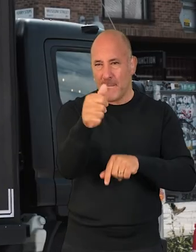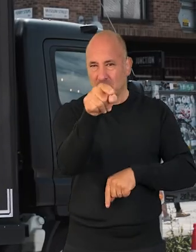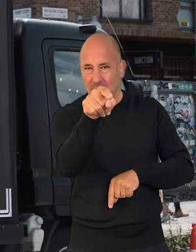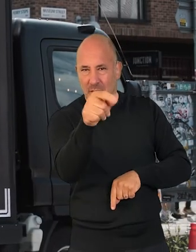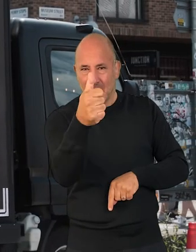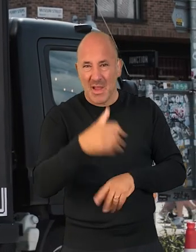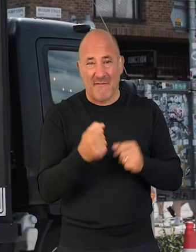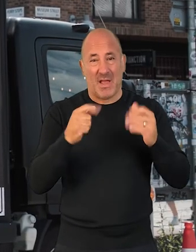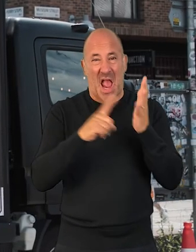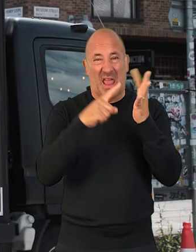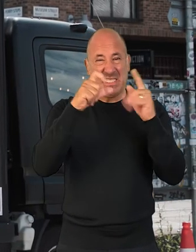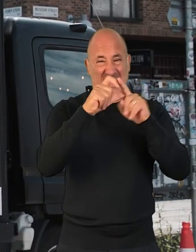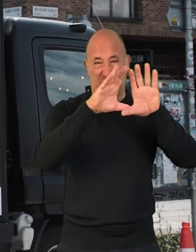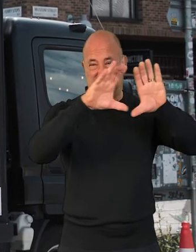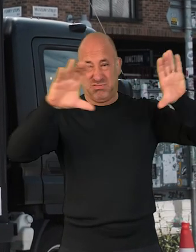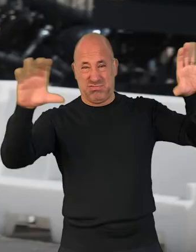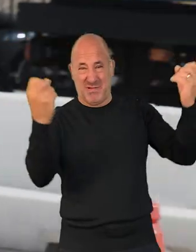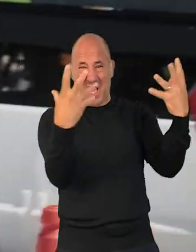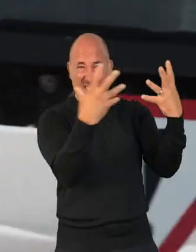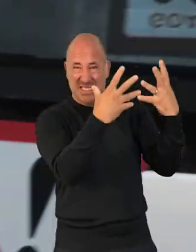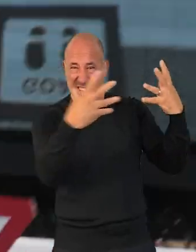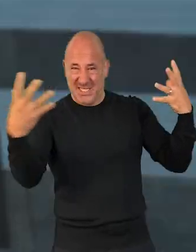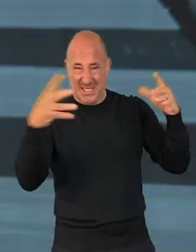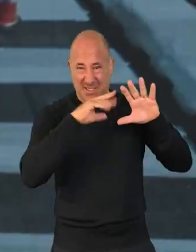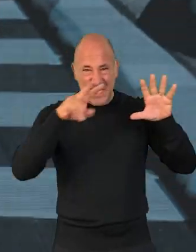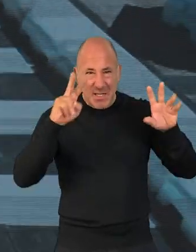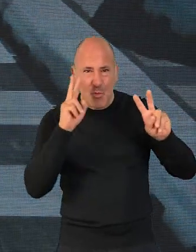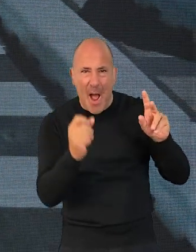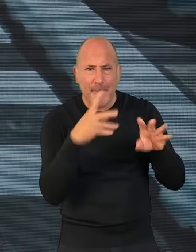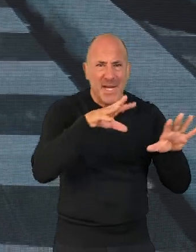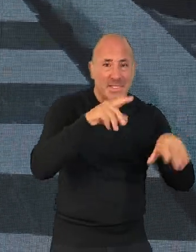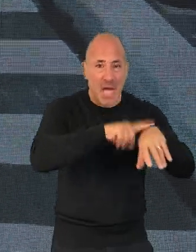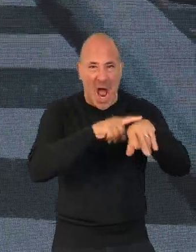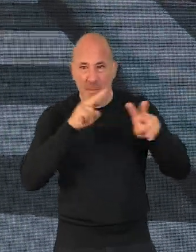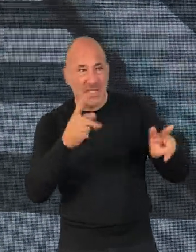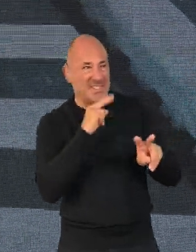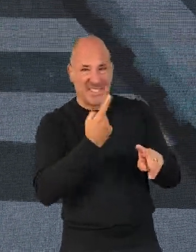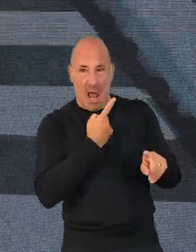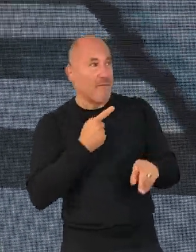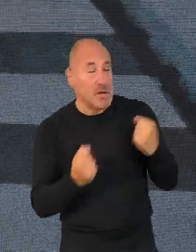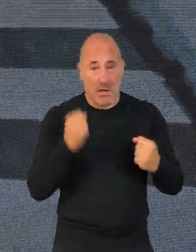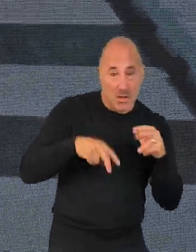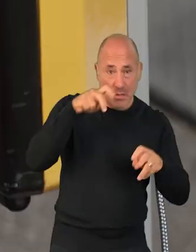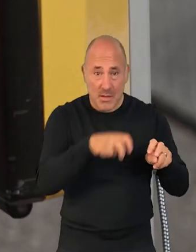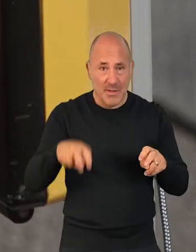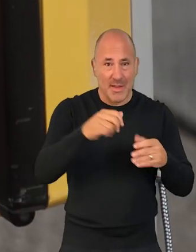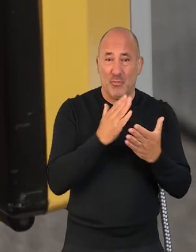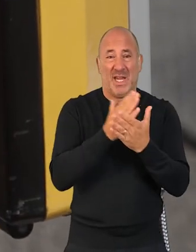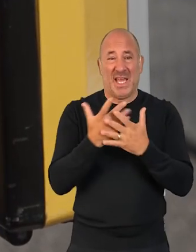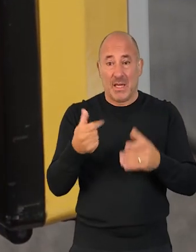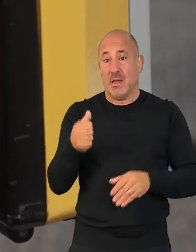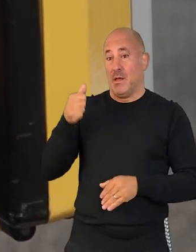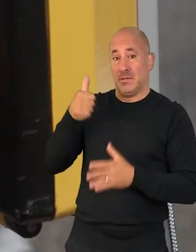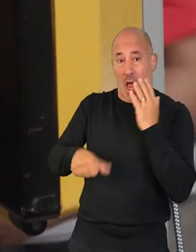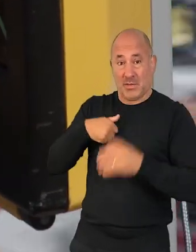huge LED truck which will be displaying the playing field at all times, so players will be able to see themselves. And basically, players will push the start button and